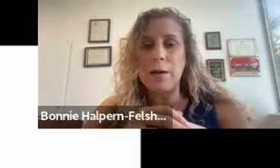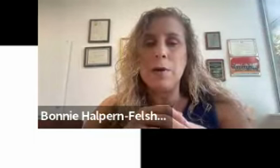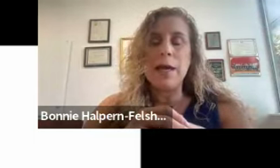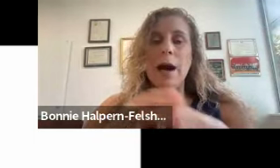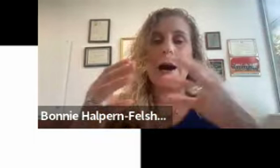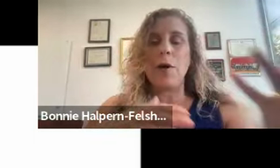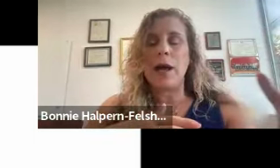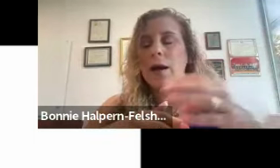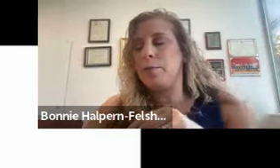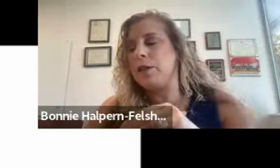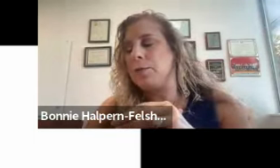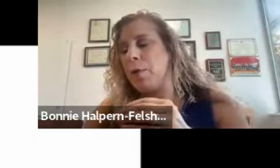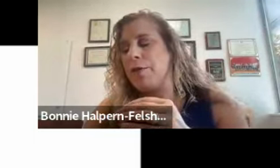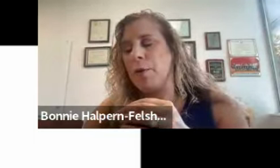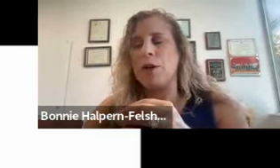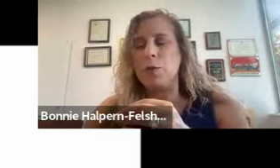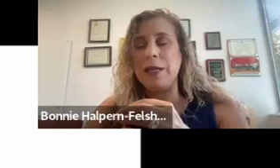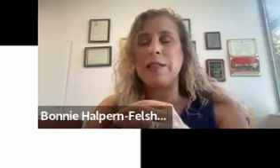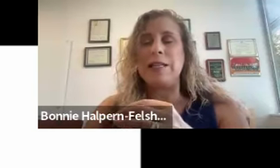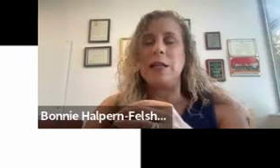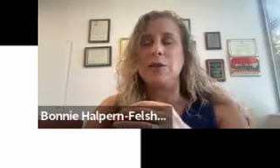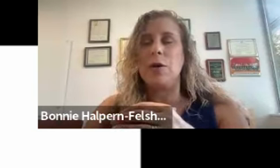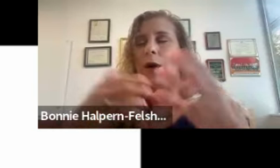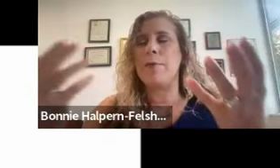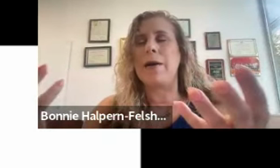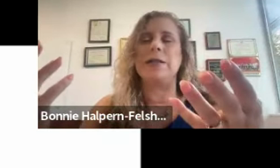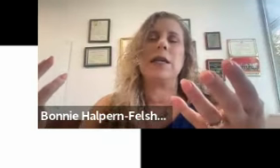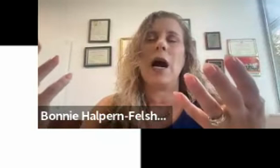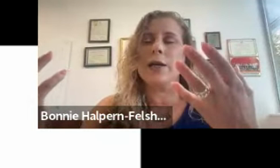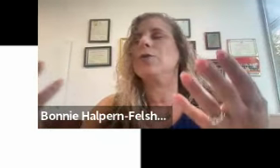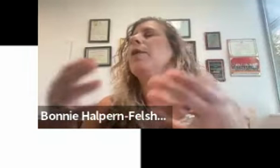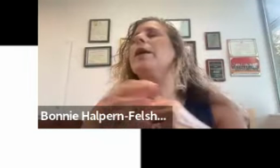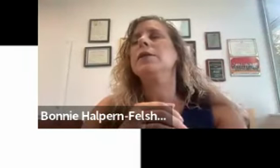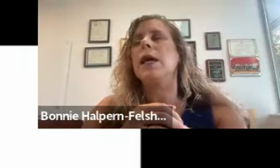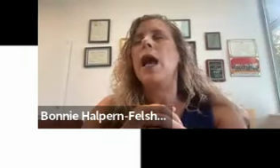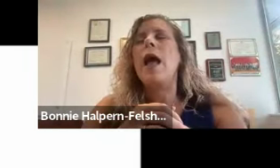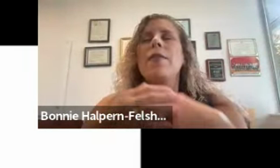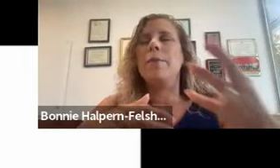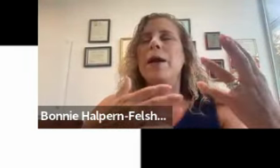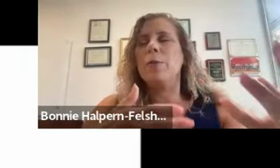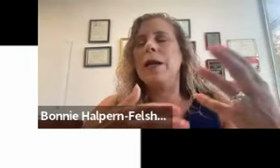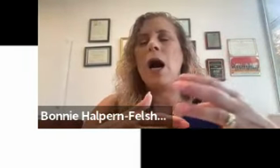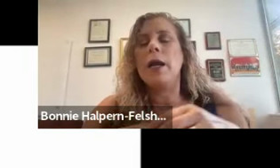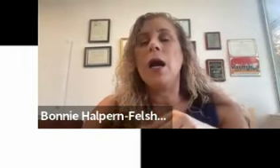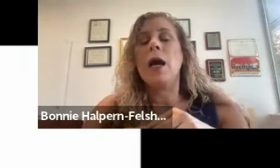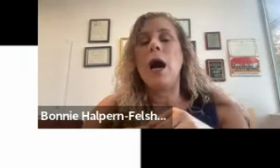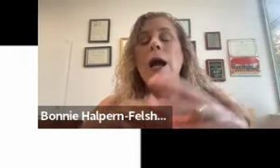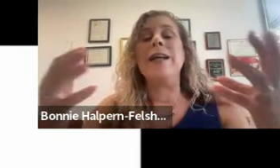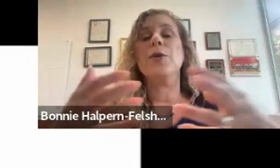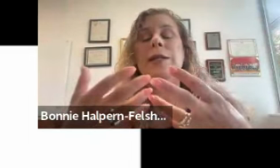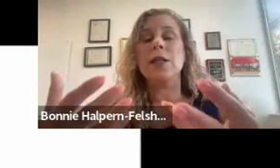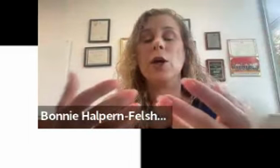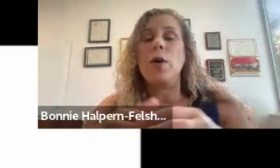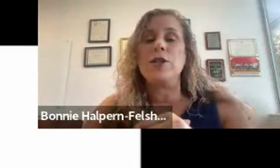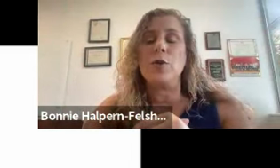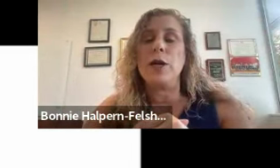a condom? Yeah, I want to please my boyfriend. Whereas we'd say as an adult, what about STIs or pregnancy? That may or may not